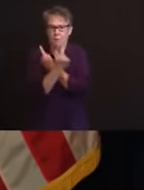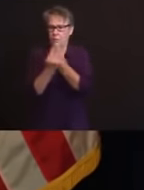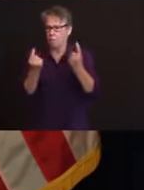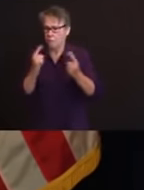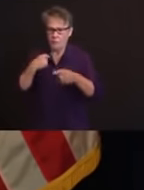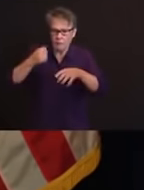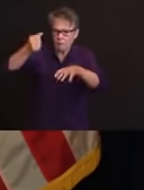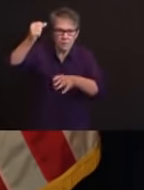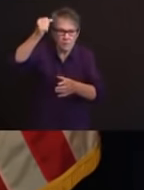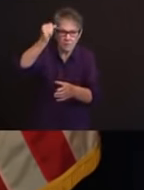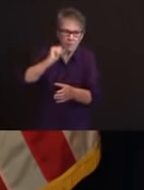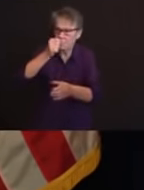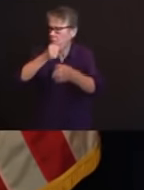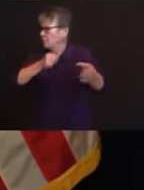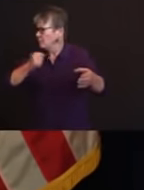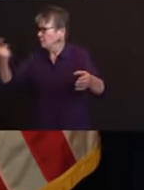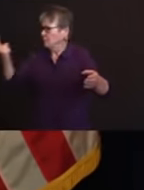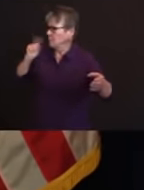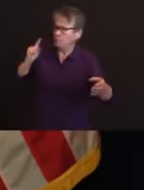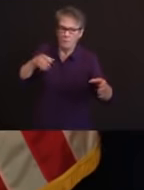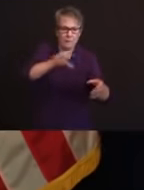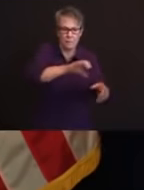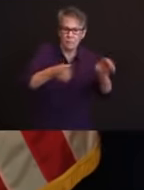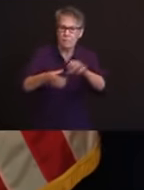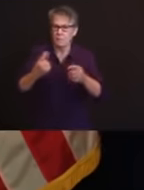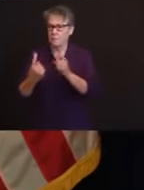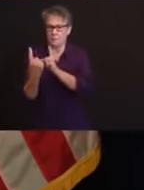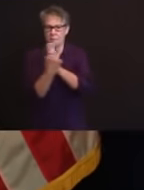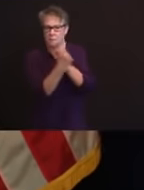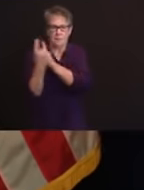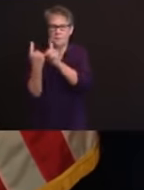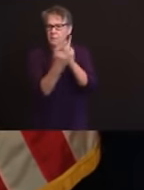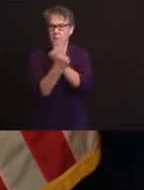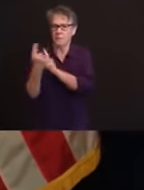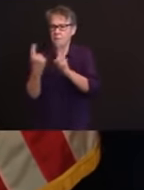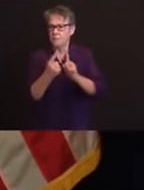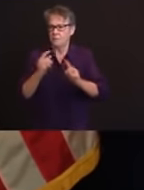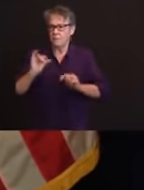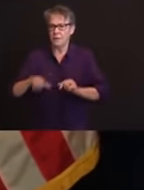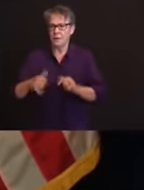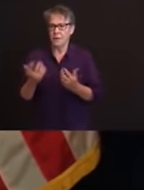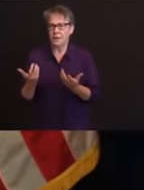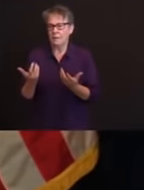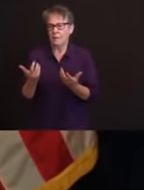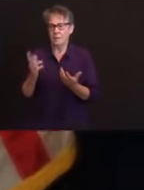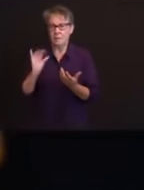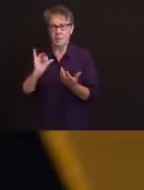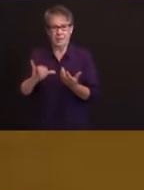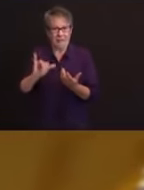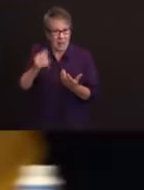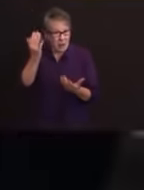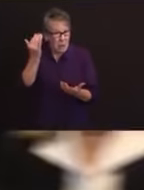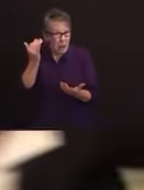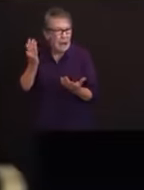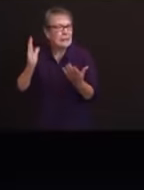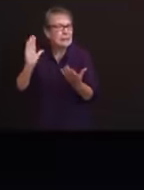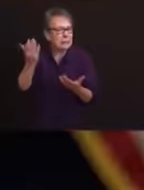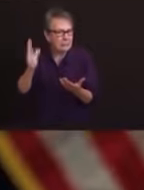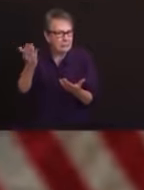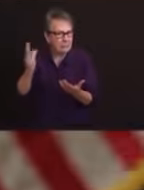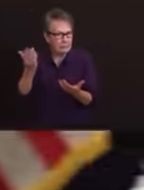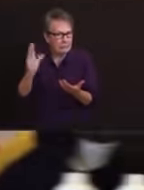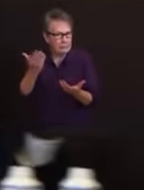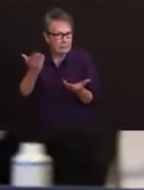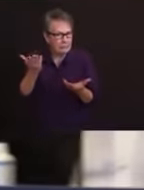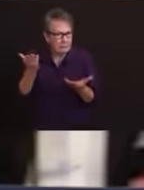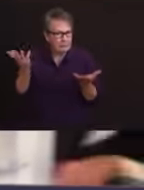and space that you would like. So, I mean, that's basically it. Thanks, Ed. I've not been